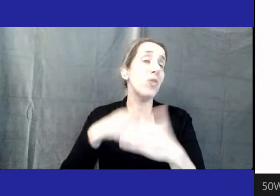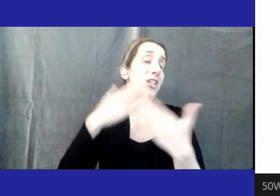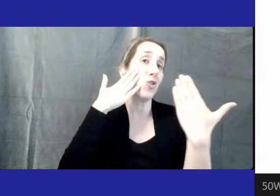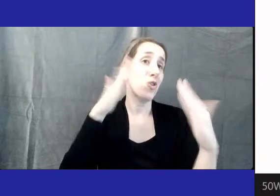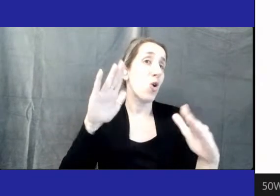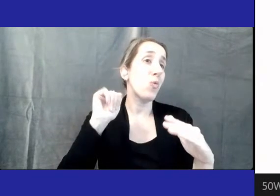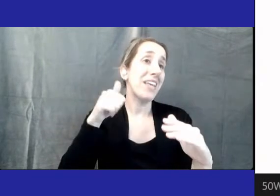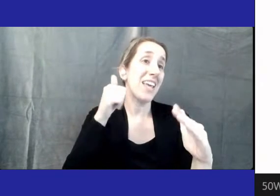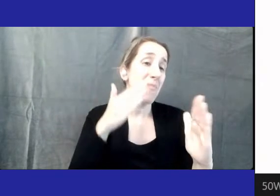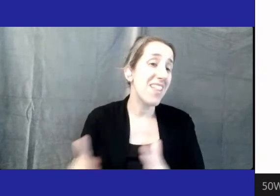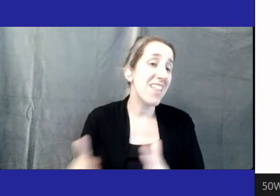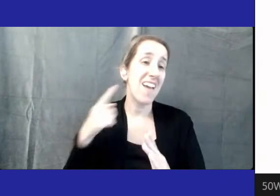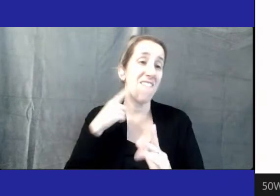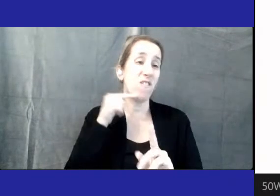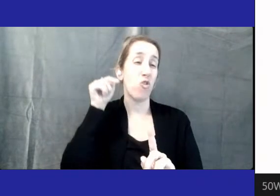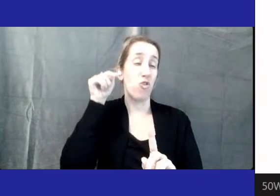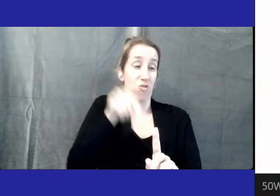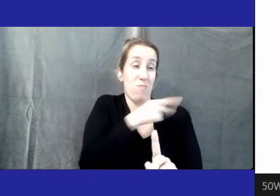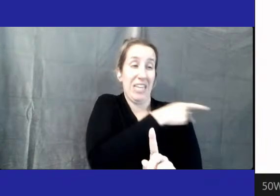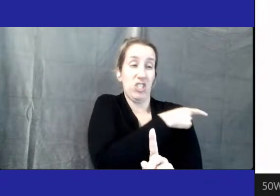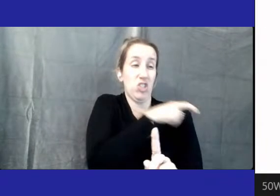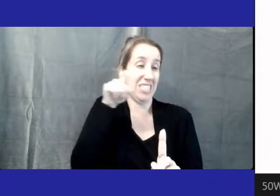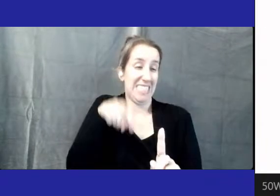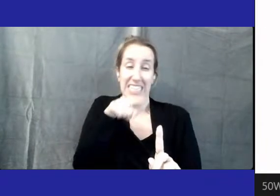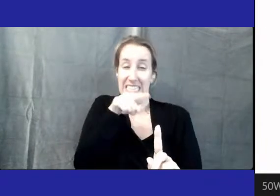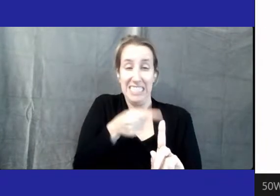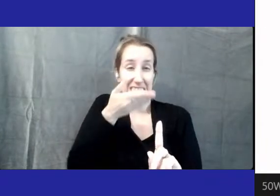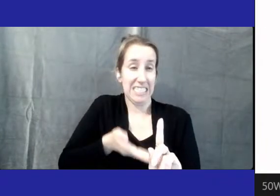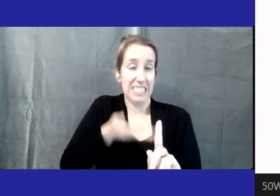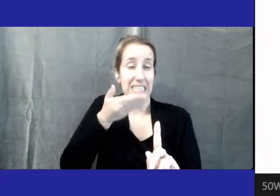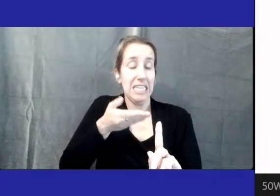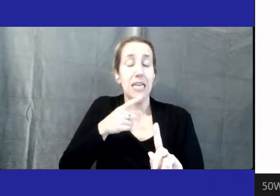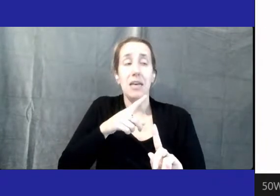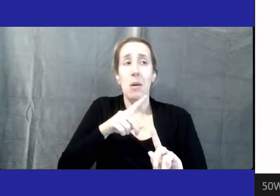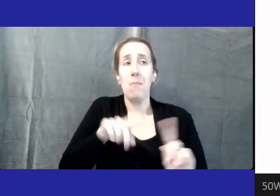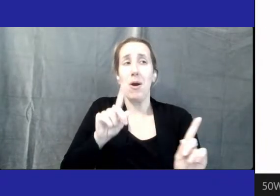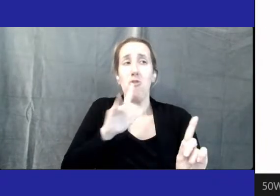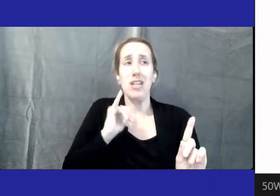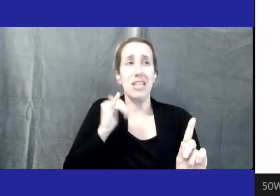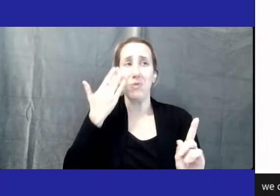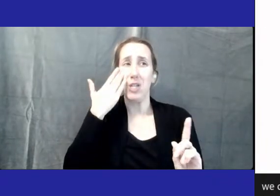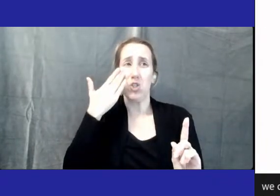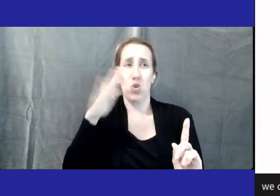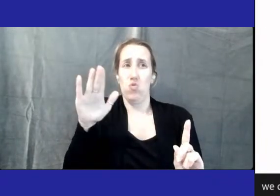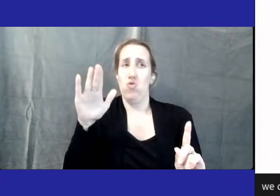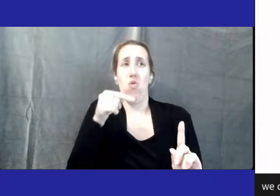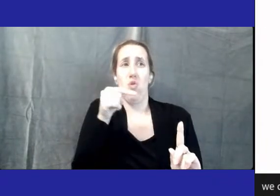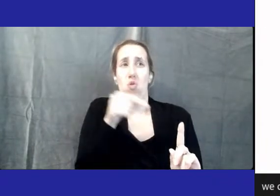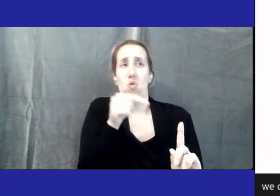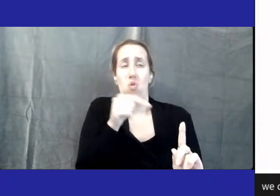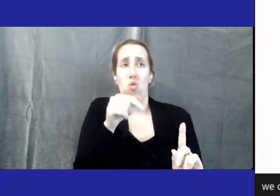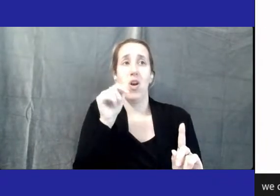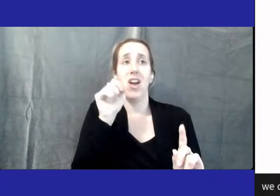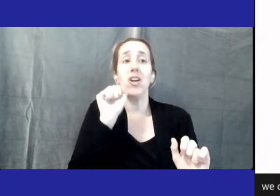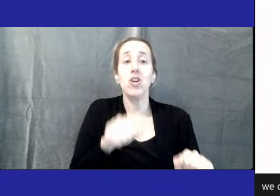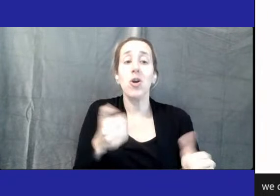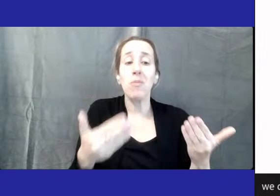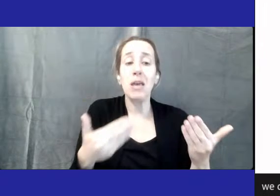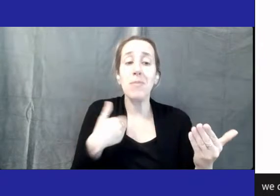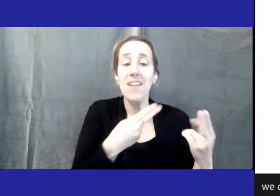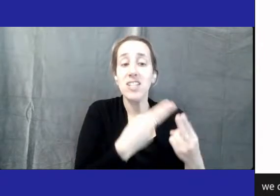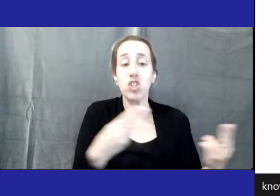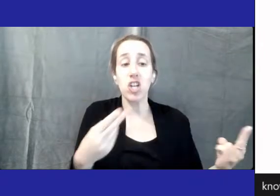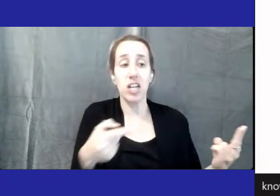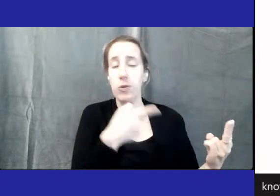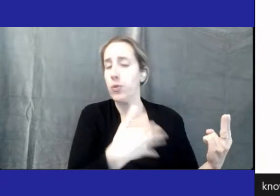of the patients, but we won't really know, like, we could maybe get a shelter that ends up having a lot higher